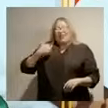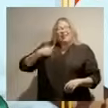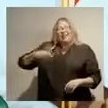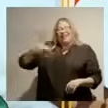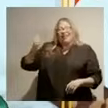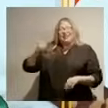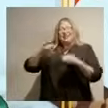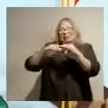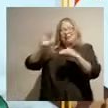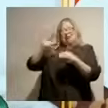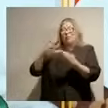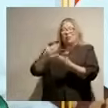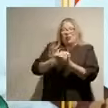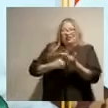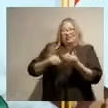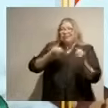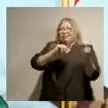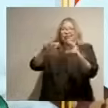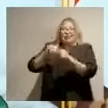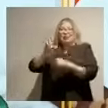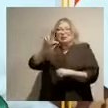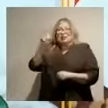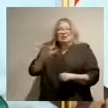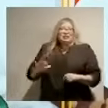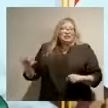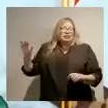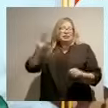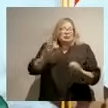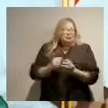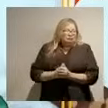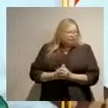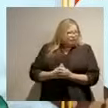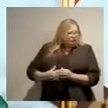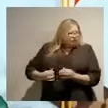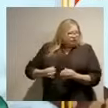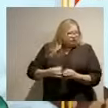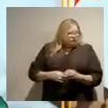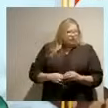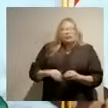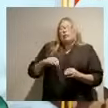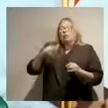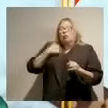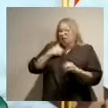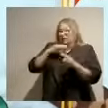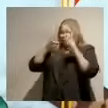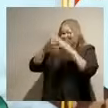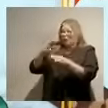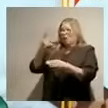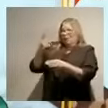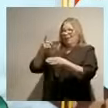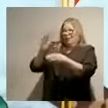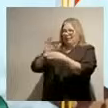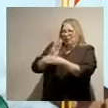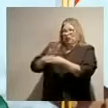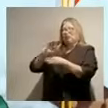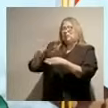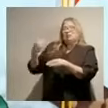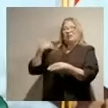And sectoral bargaining is something obviously we embraced as it relates to one industry that we think was